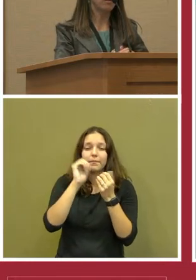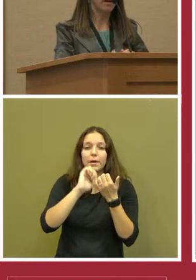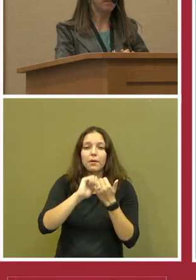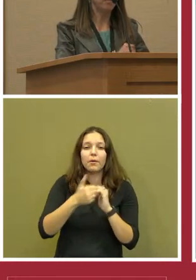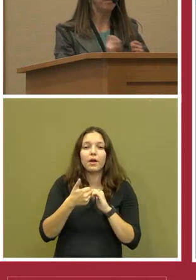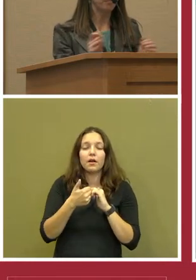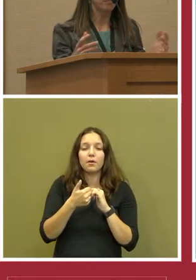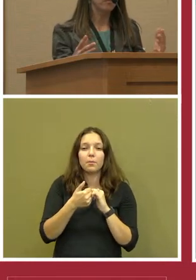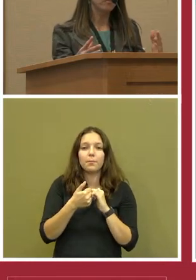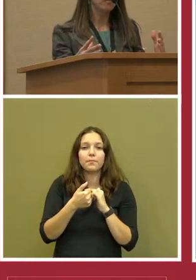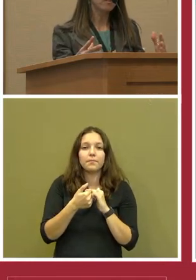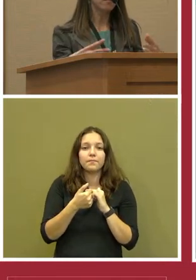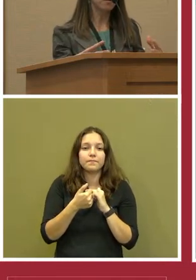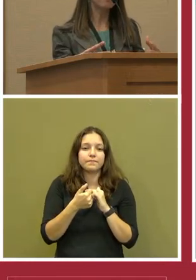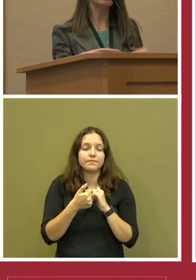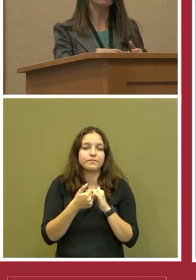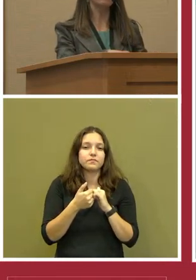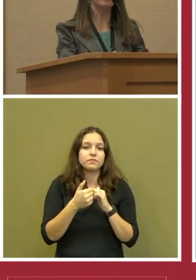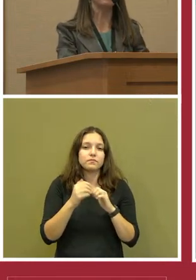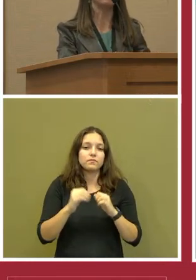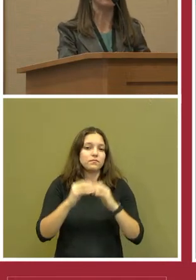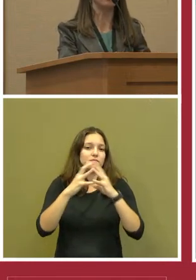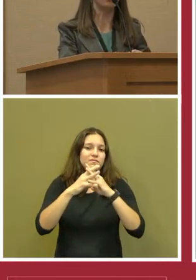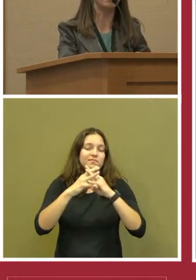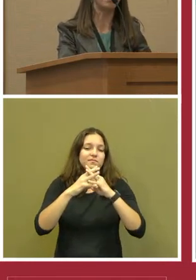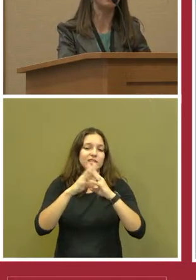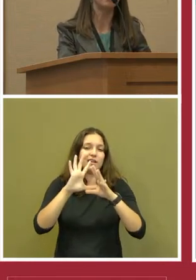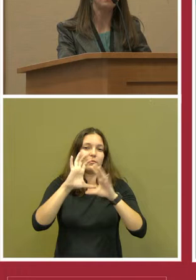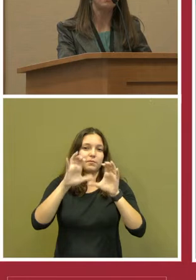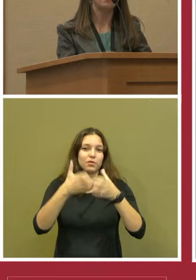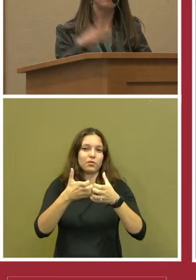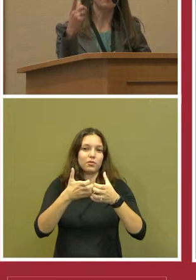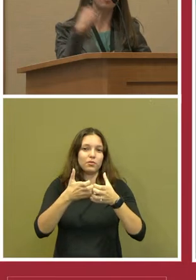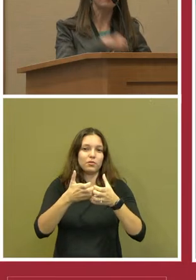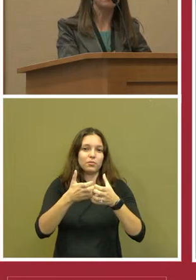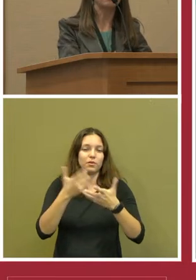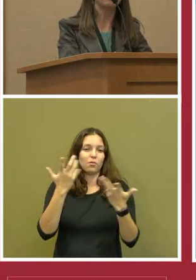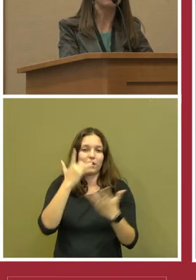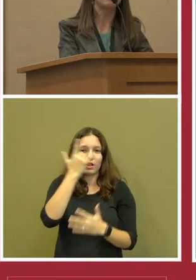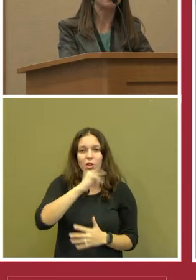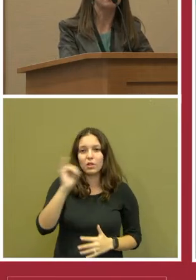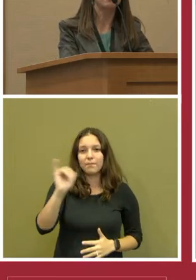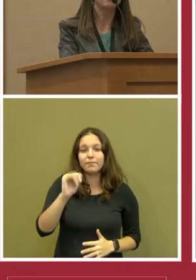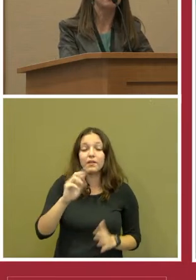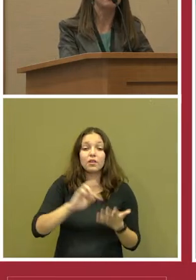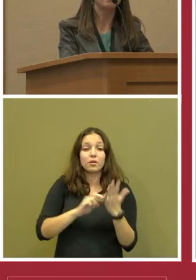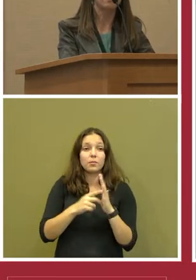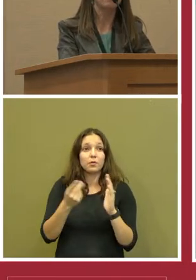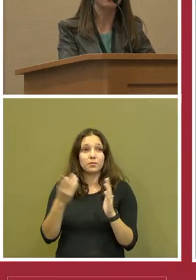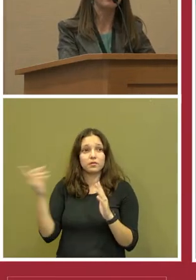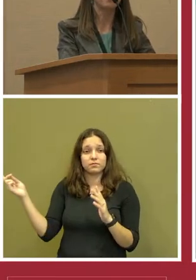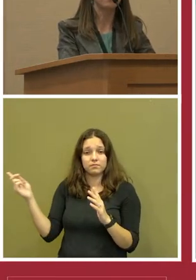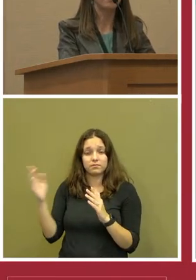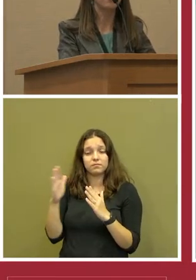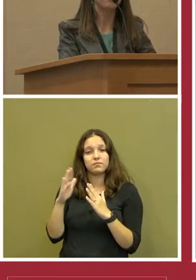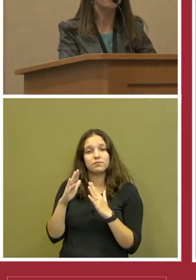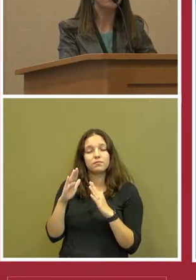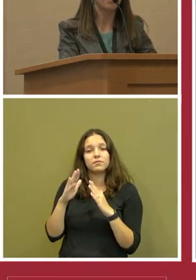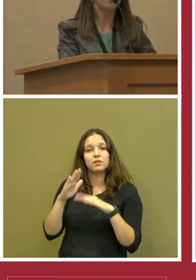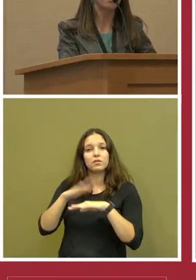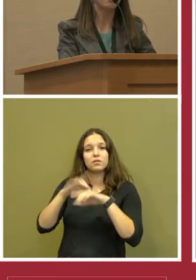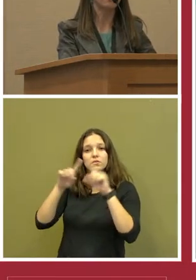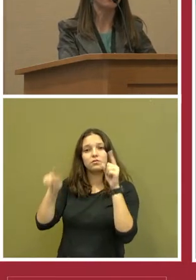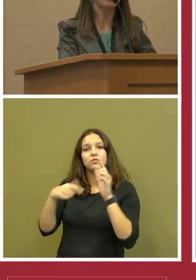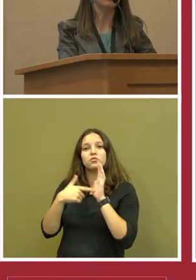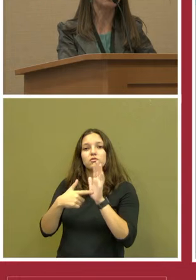to form this group and to what end. The purpose that's listed up there is to identify areas